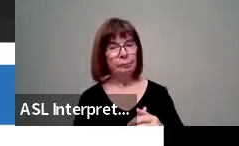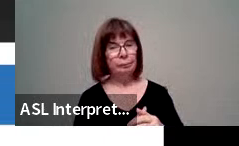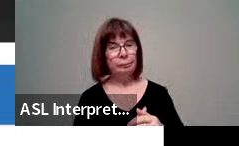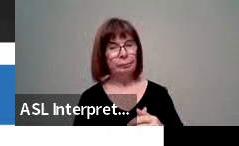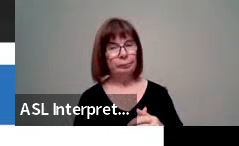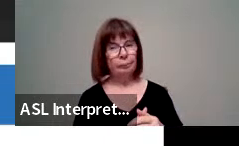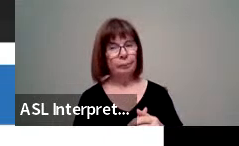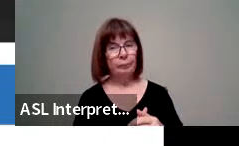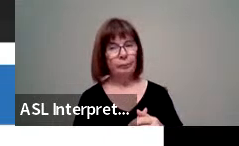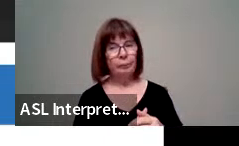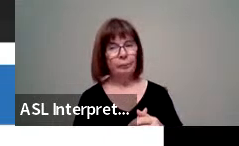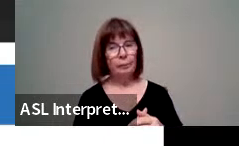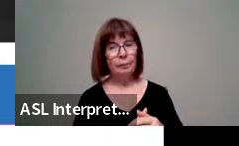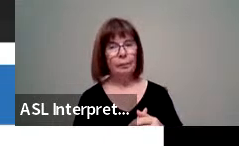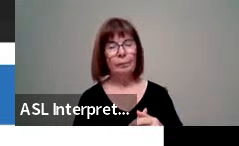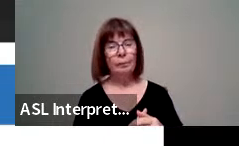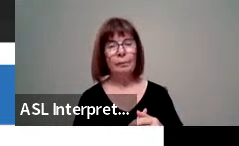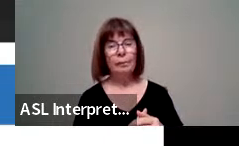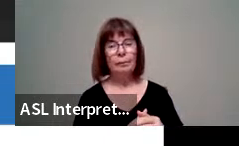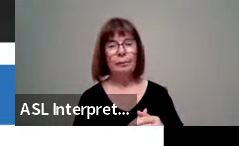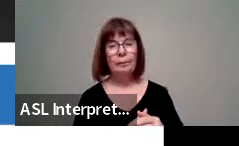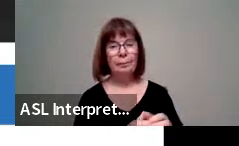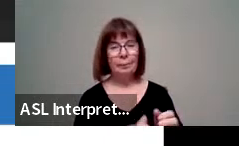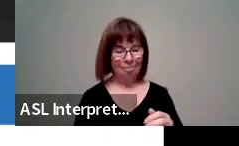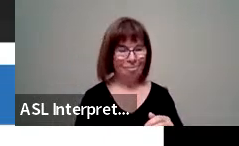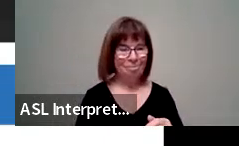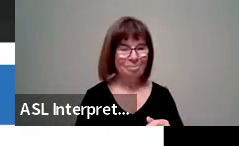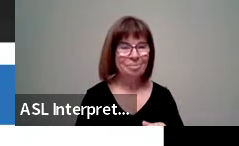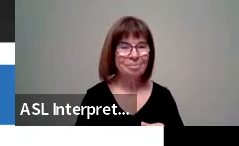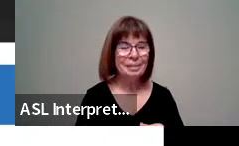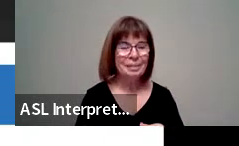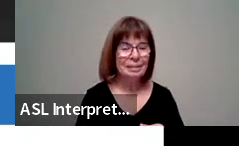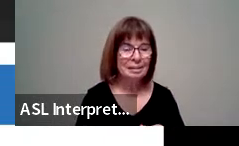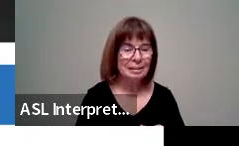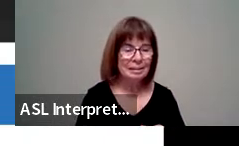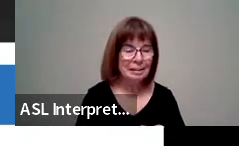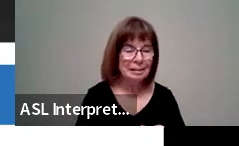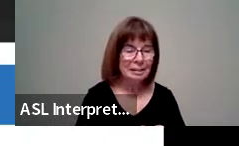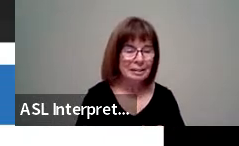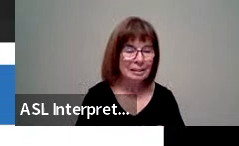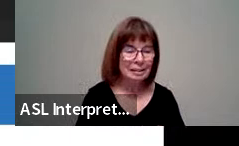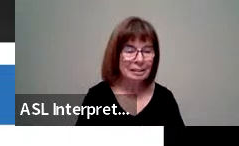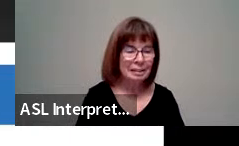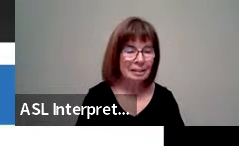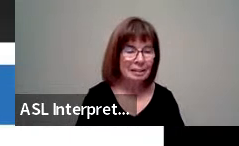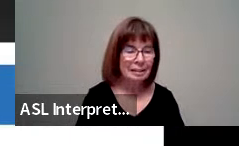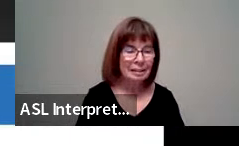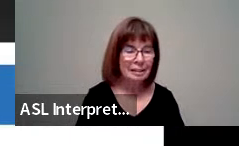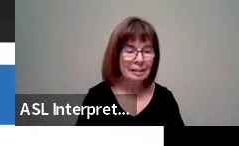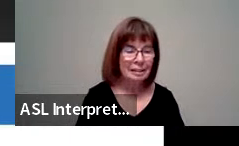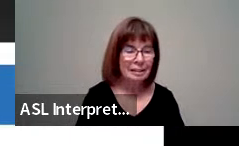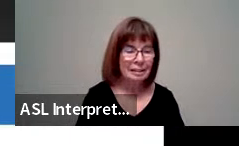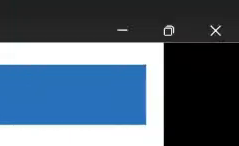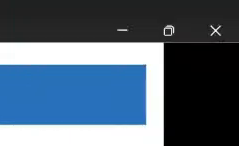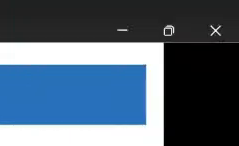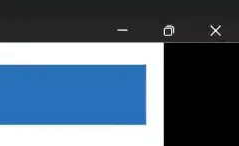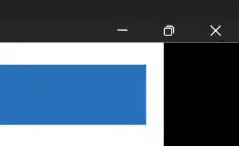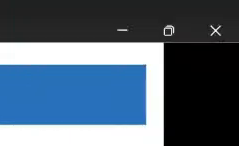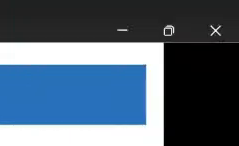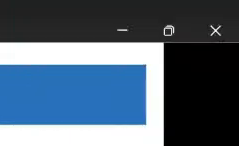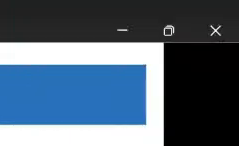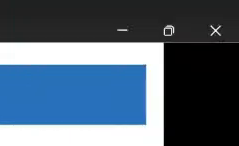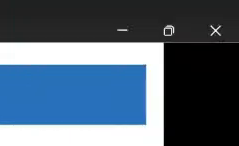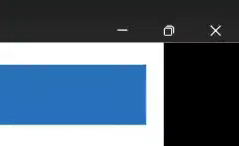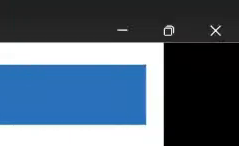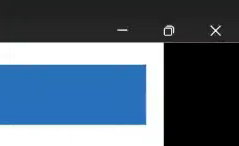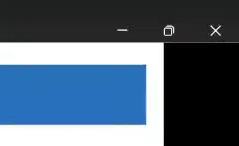Donata, like I said, I know Donata and Julie, you all have dates and, and the thing. in that, Dr. Rhodes, you're kind of